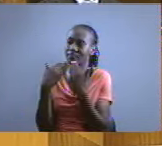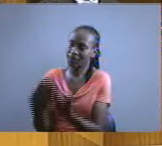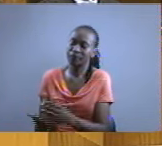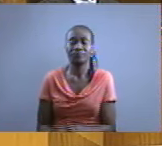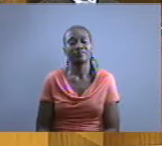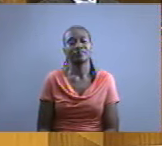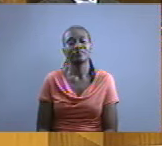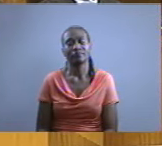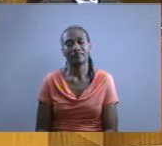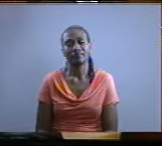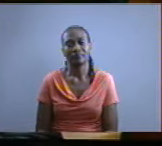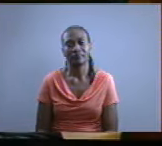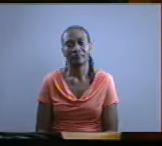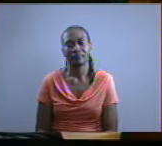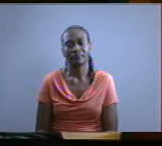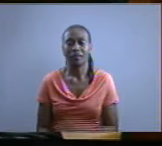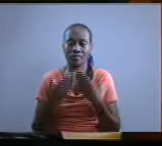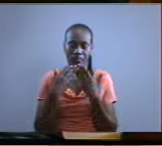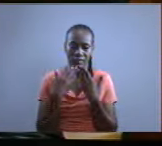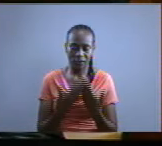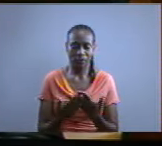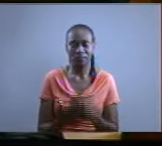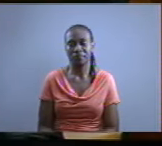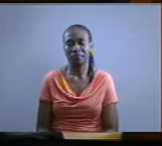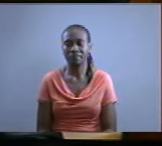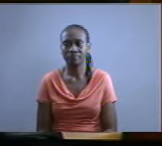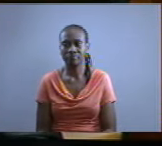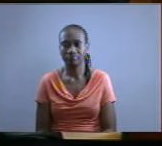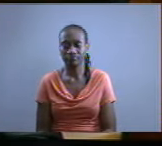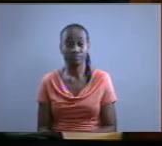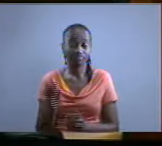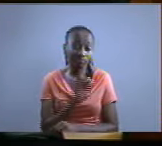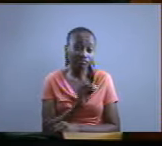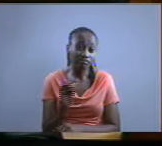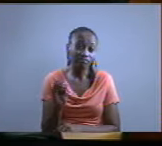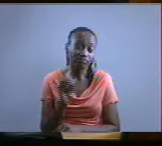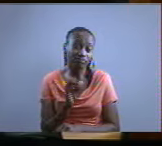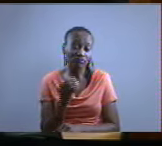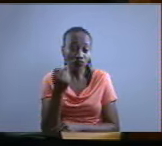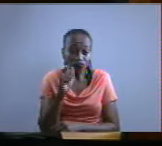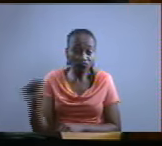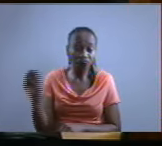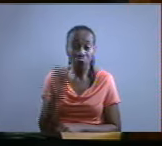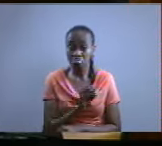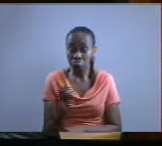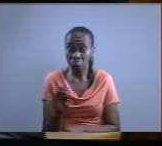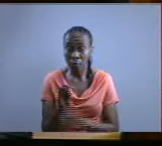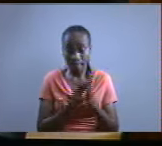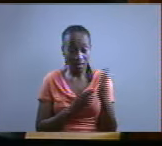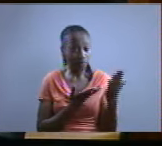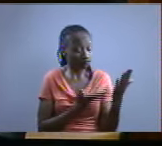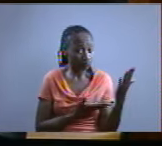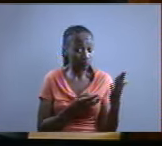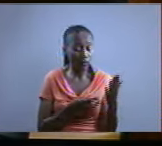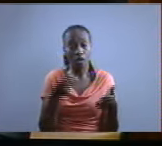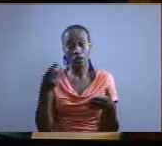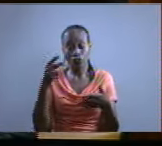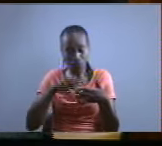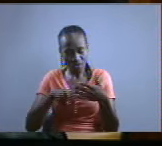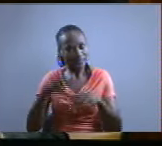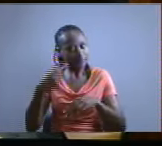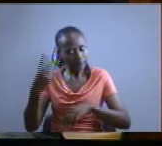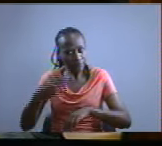Thank you very much, Honorable Kolwane. Are there any objections to the bill being read a second